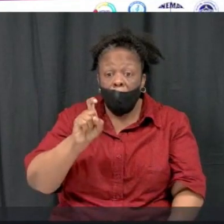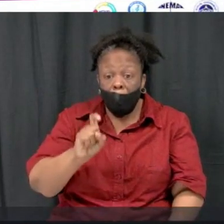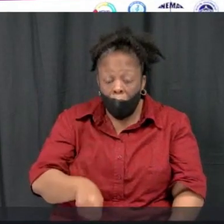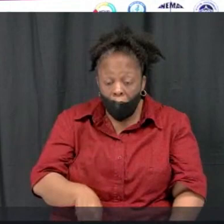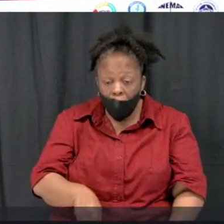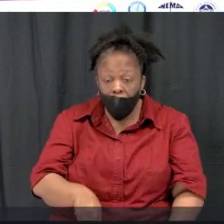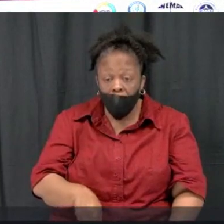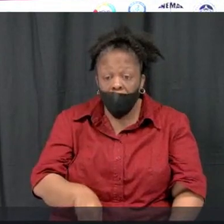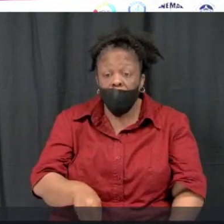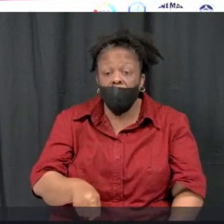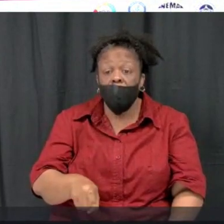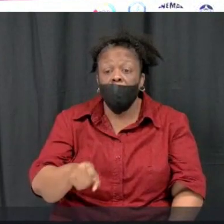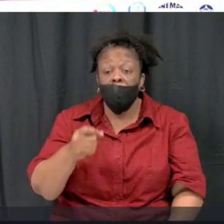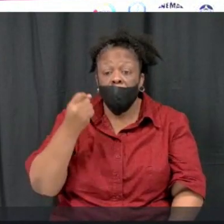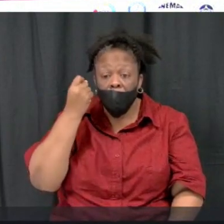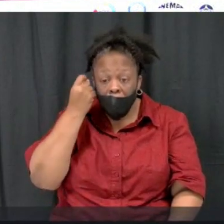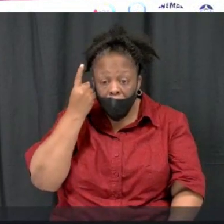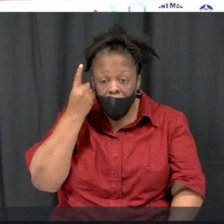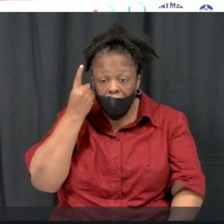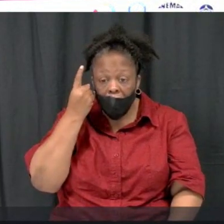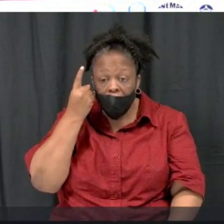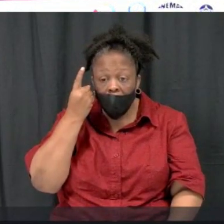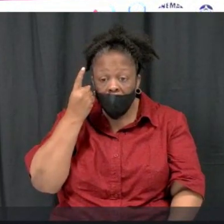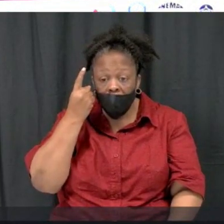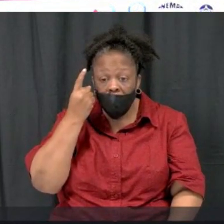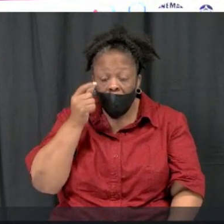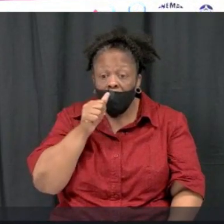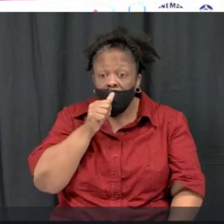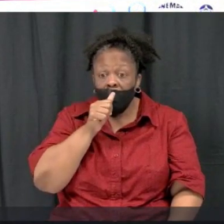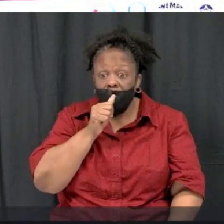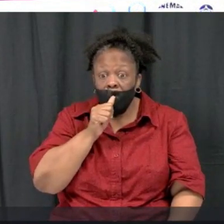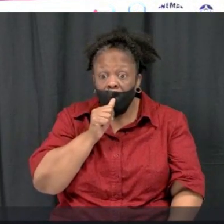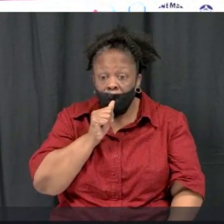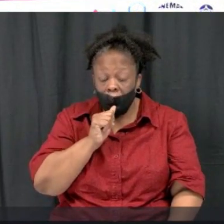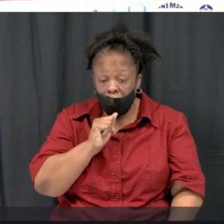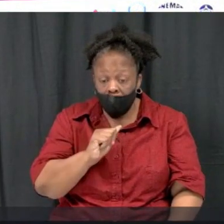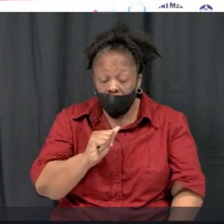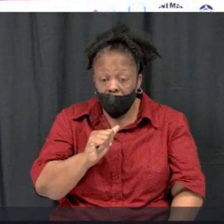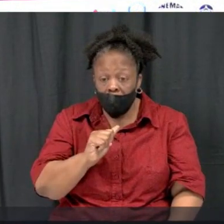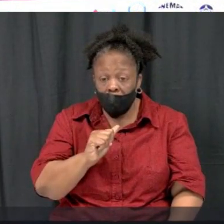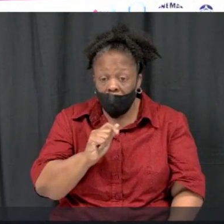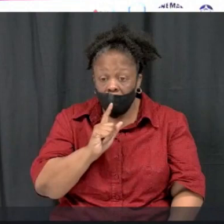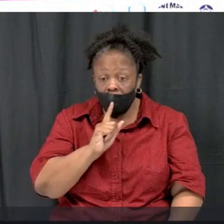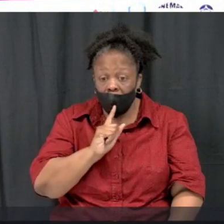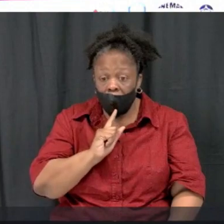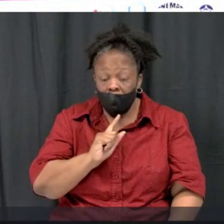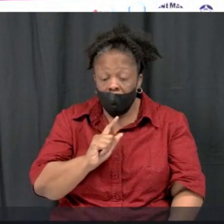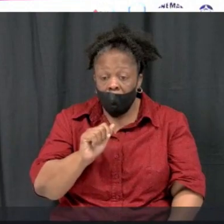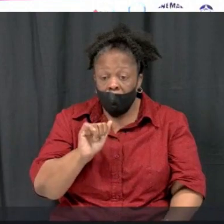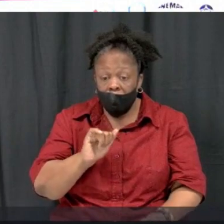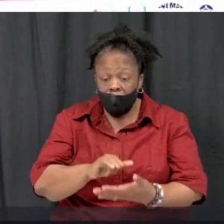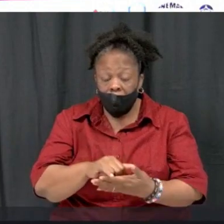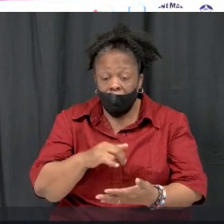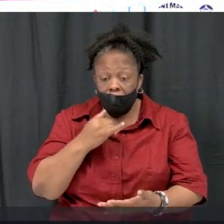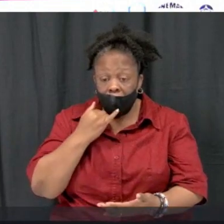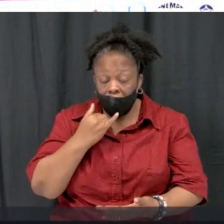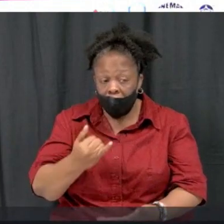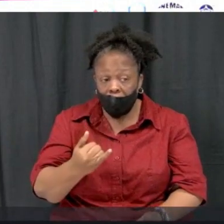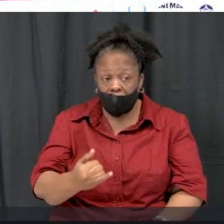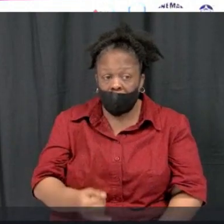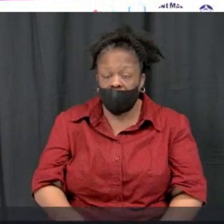able to reopen at some point, and we're looking at October, and we as a chamber have been very guilty, and we're very